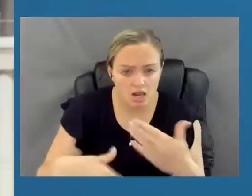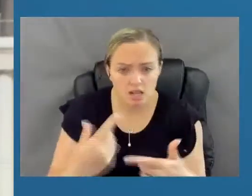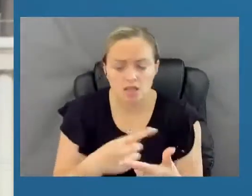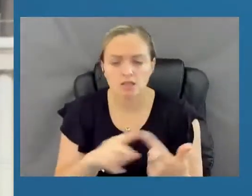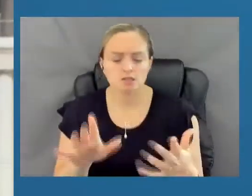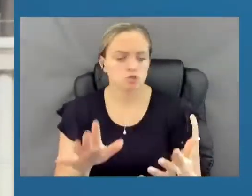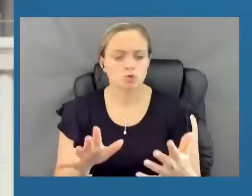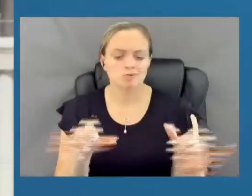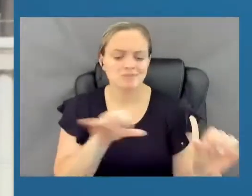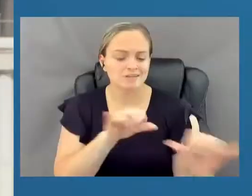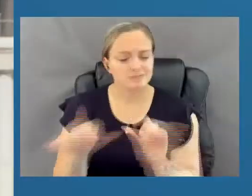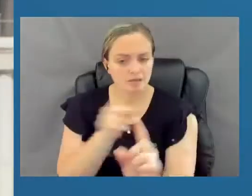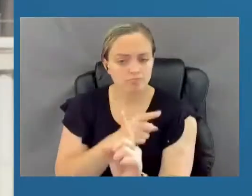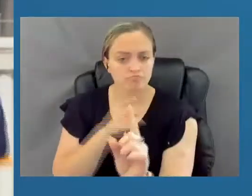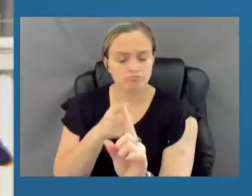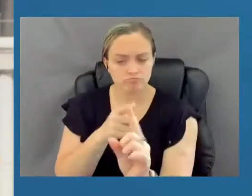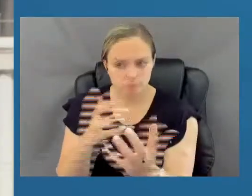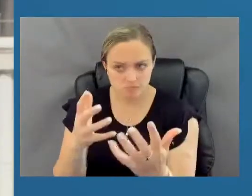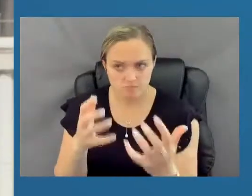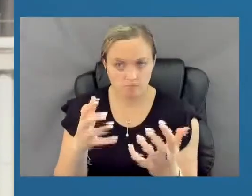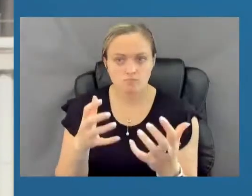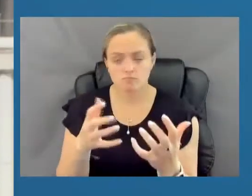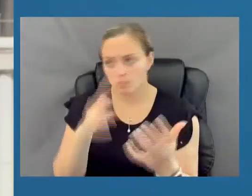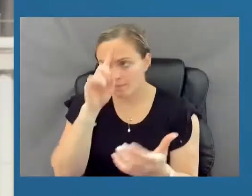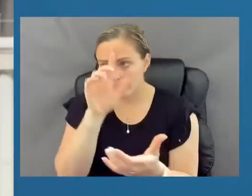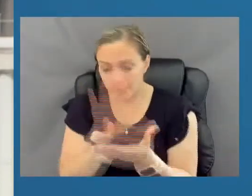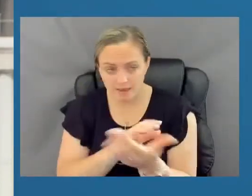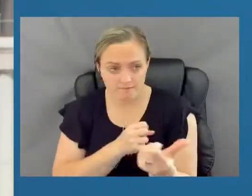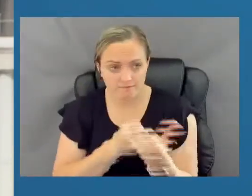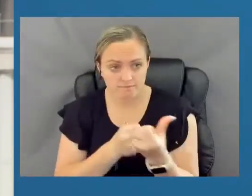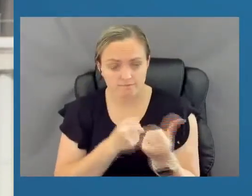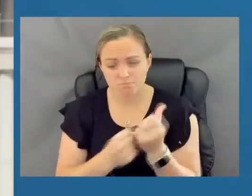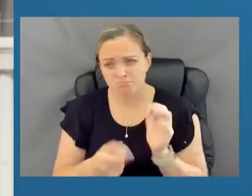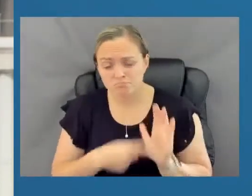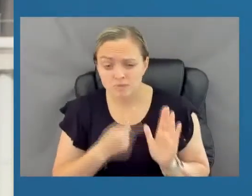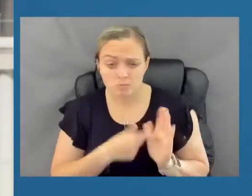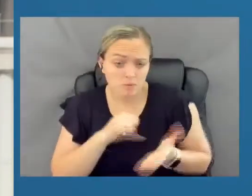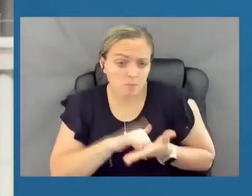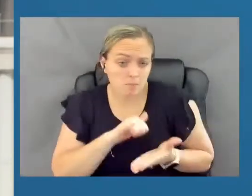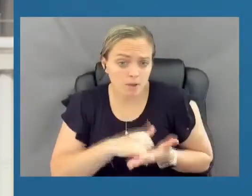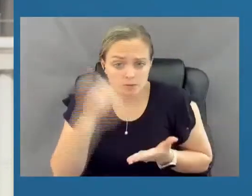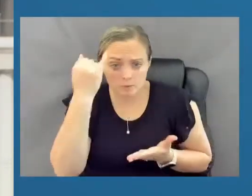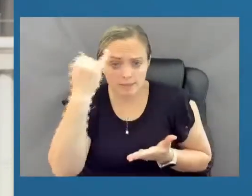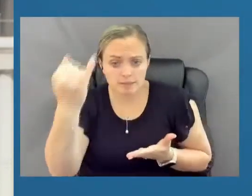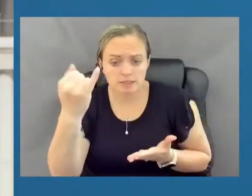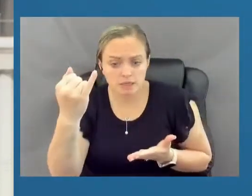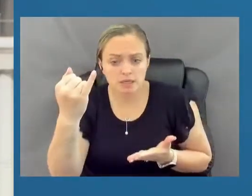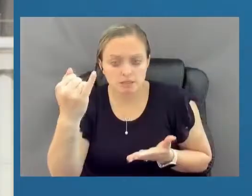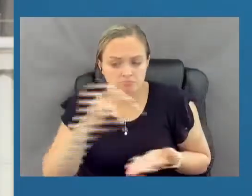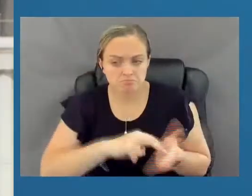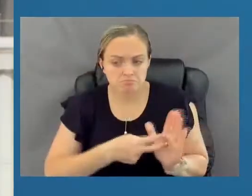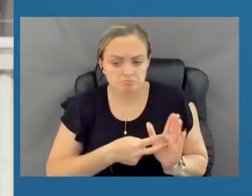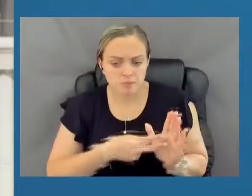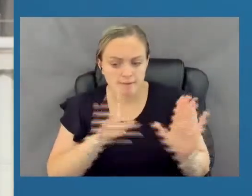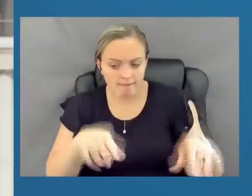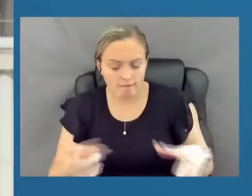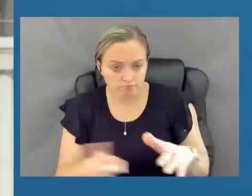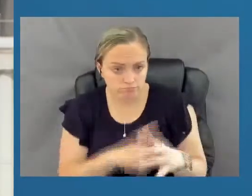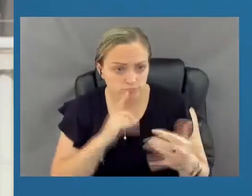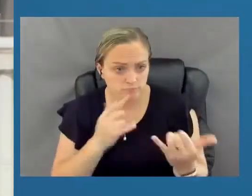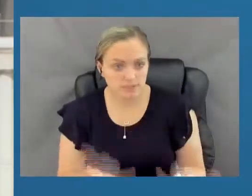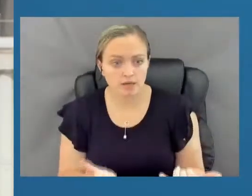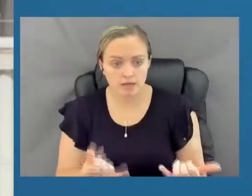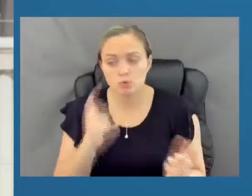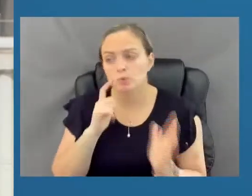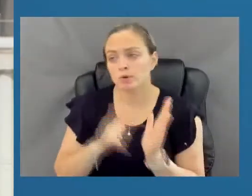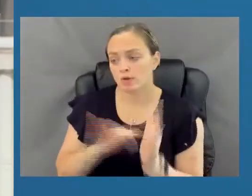kind of determination and belief in the sometimes impossible ideas that brings us here today. And I want to acknowledge Justin Driscoll